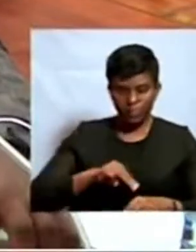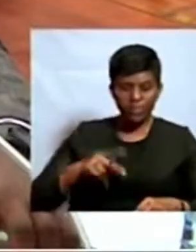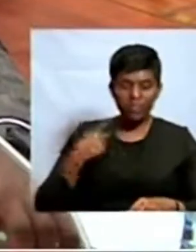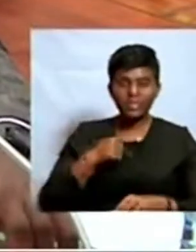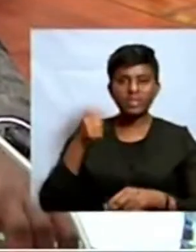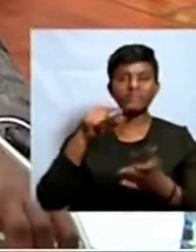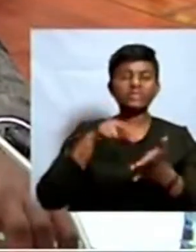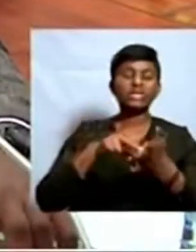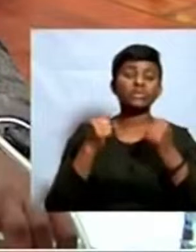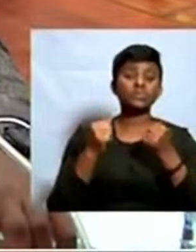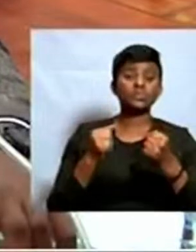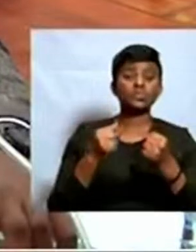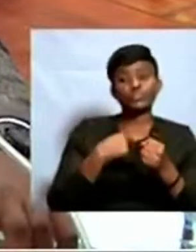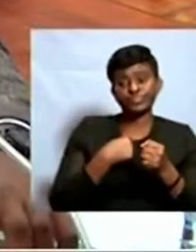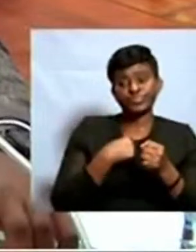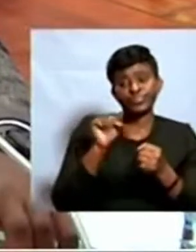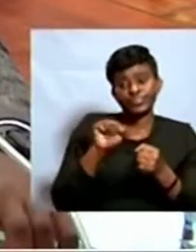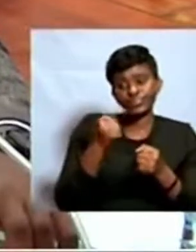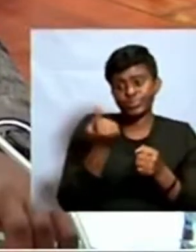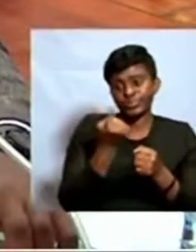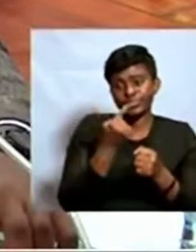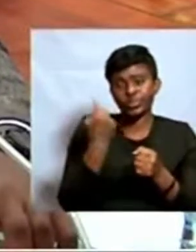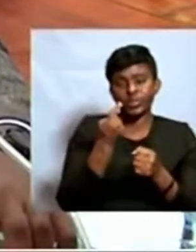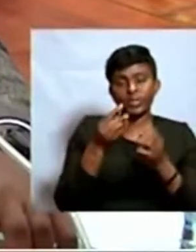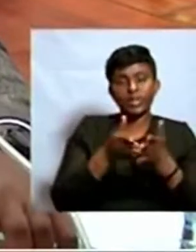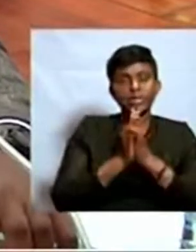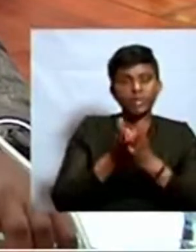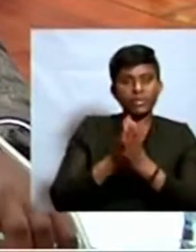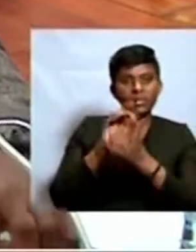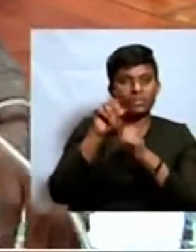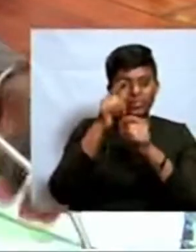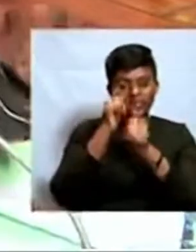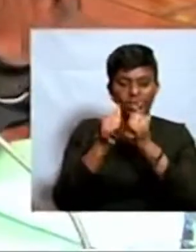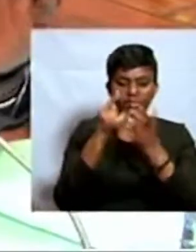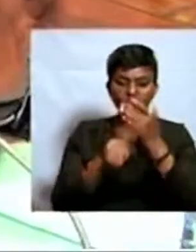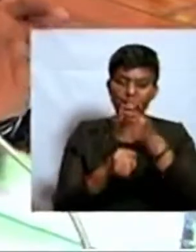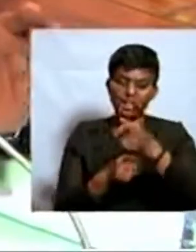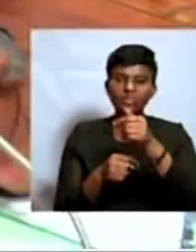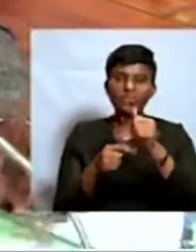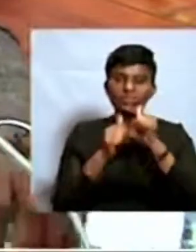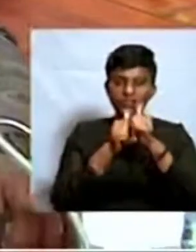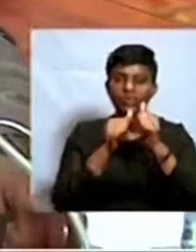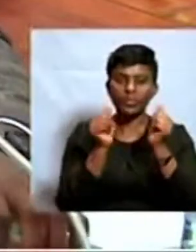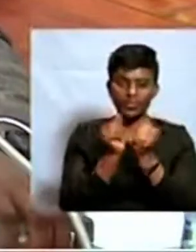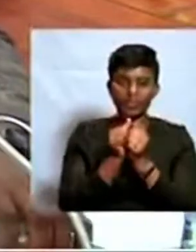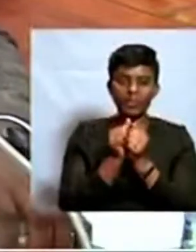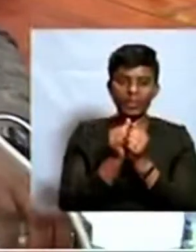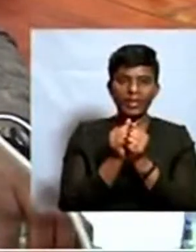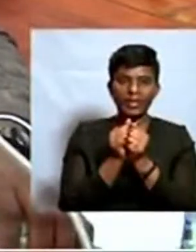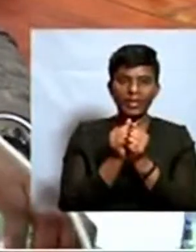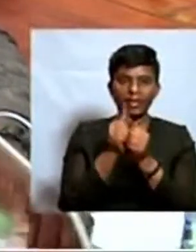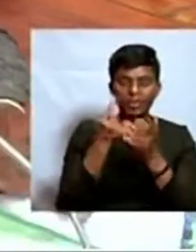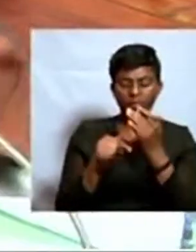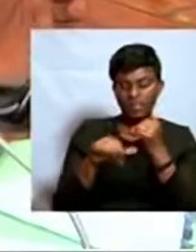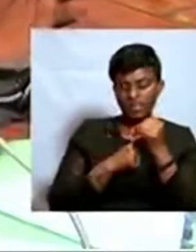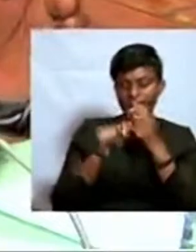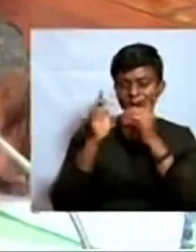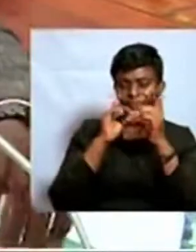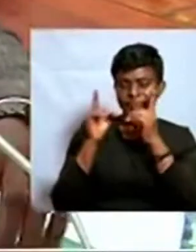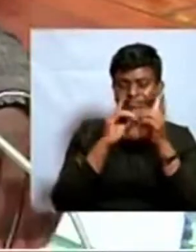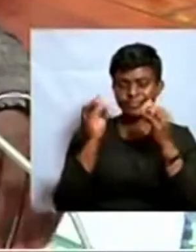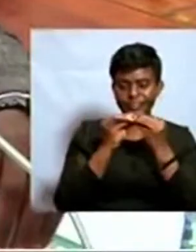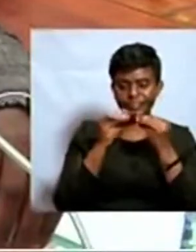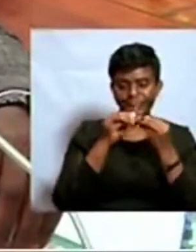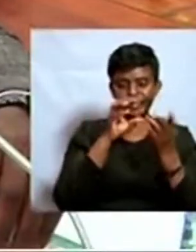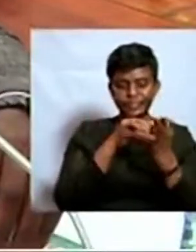firm ground. I deliberately allowed the questions because they are in line with what we are discussing. As